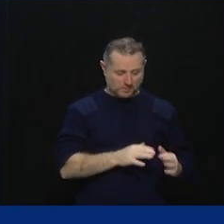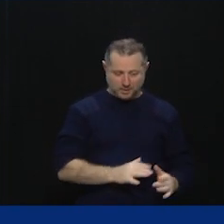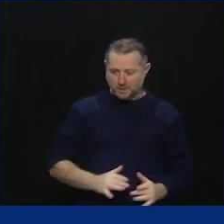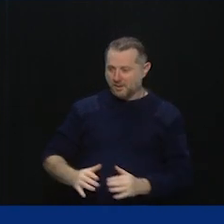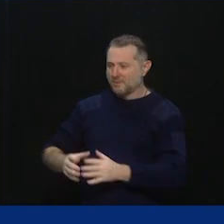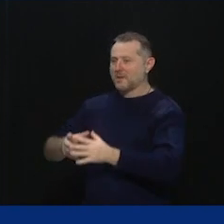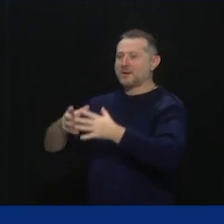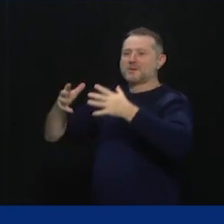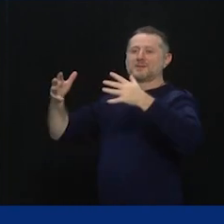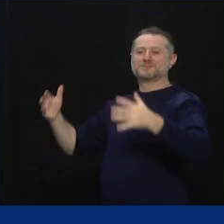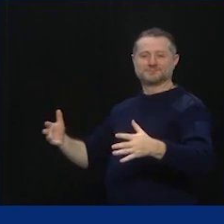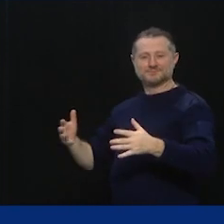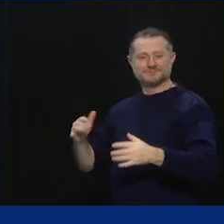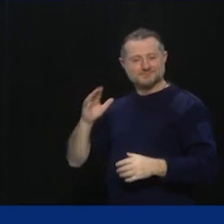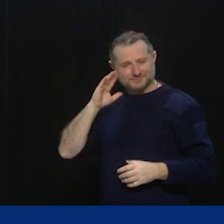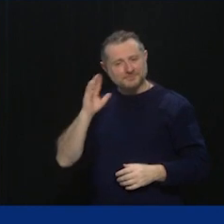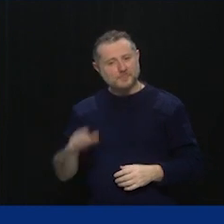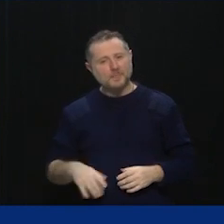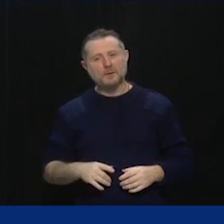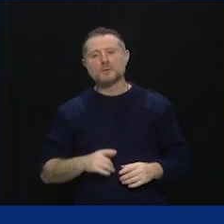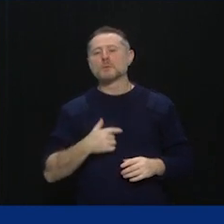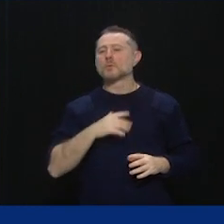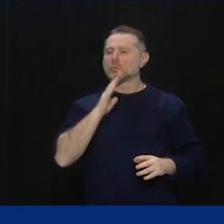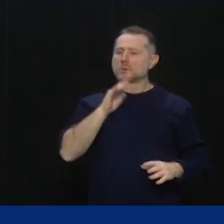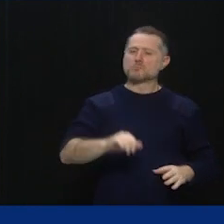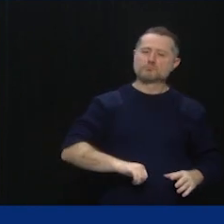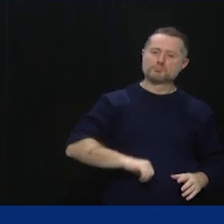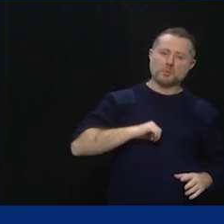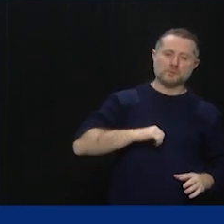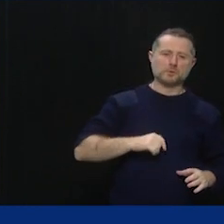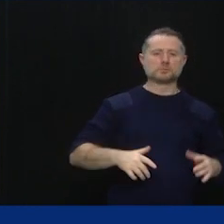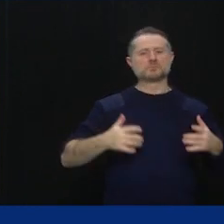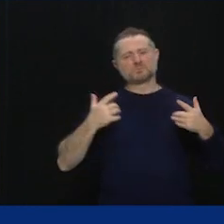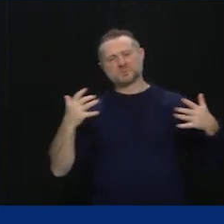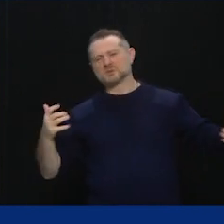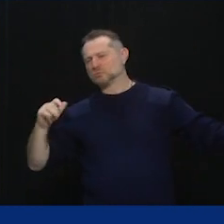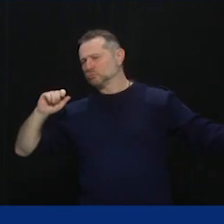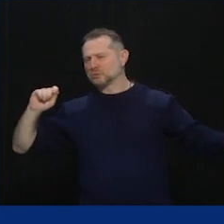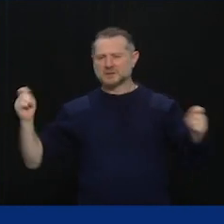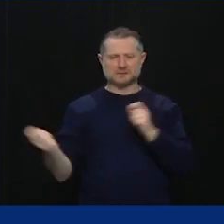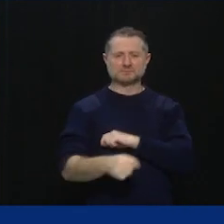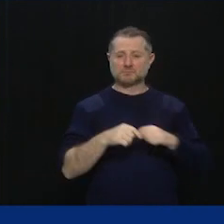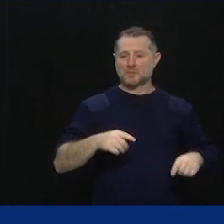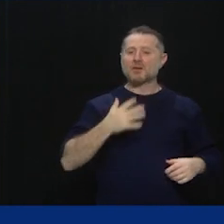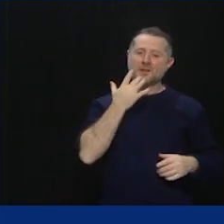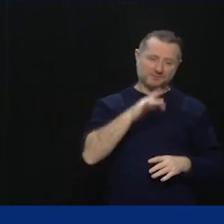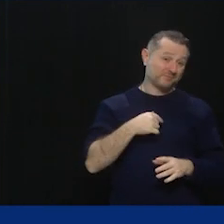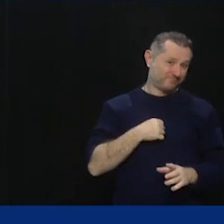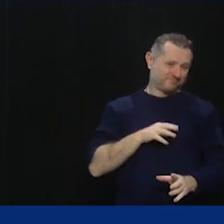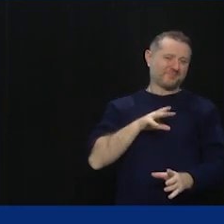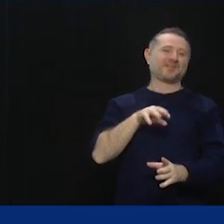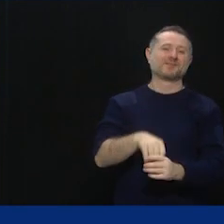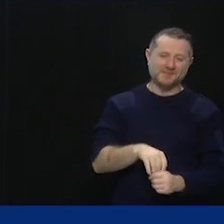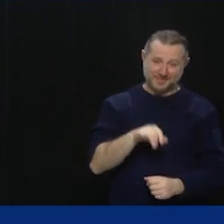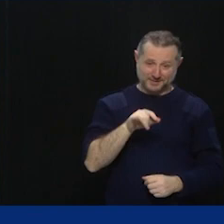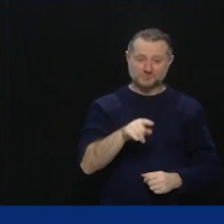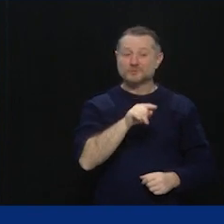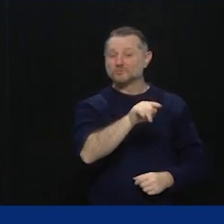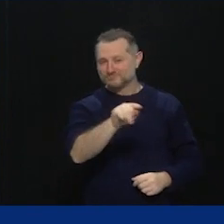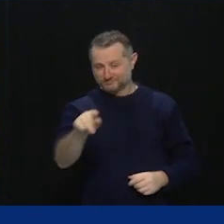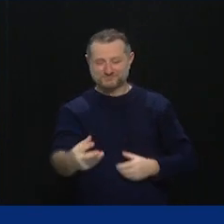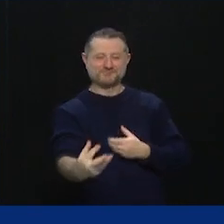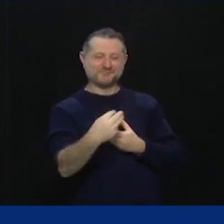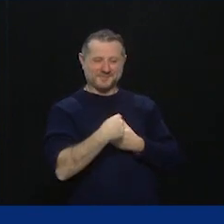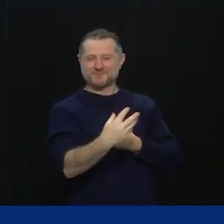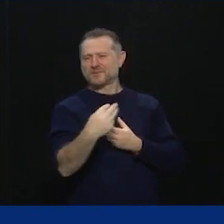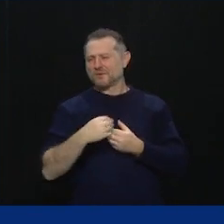most transformative thing that we're lucky enough to be a part of, and I know everybody here had a piece of it. So, again, I thank each and every one of you. Let's celebrate today. You've